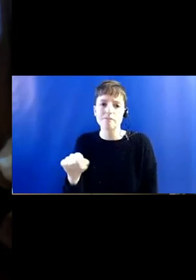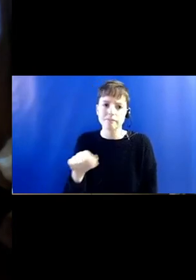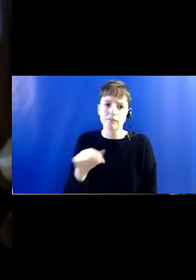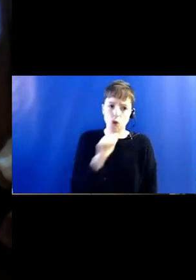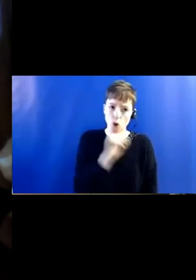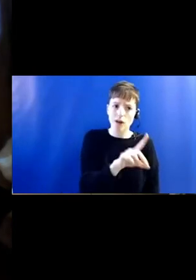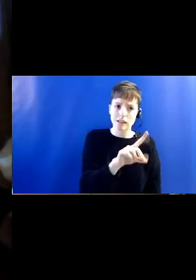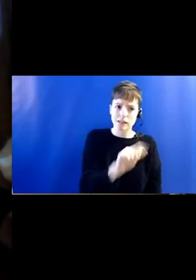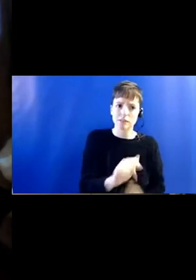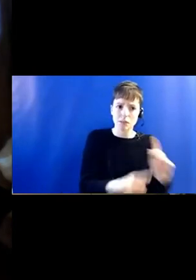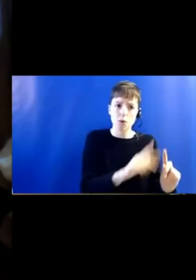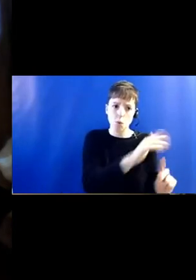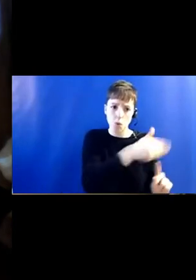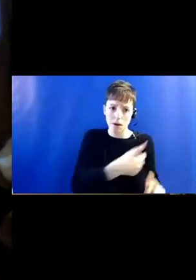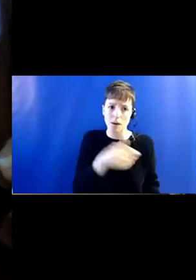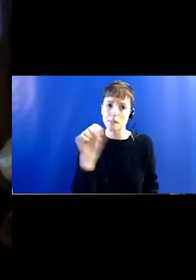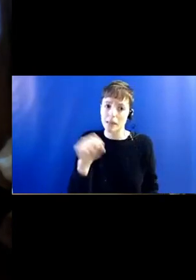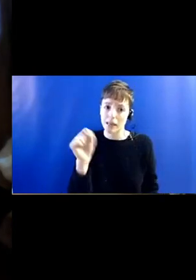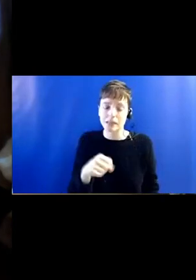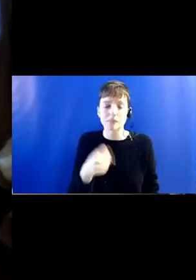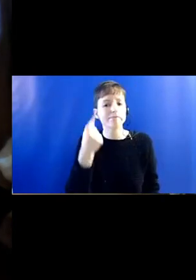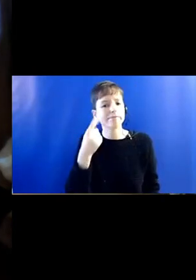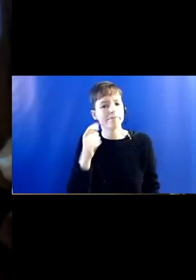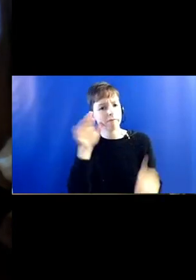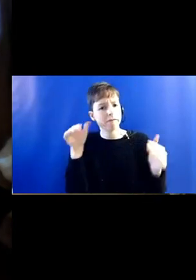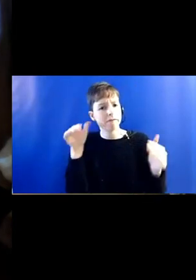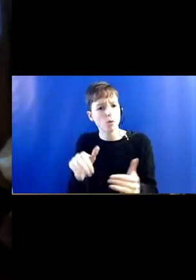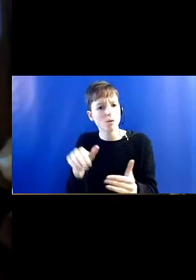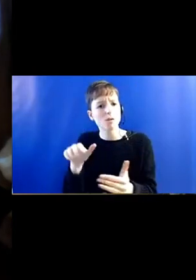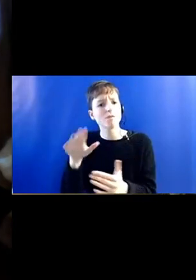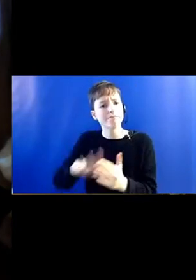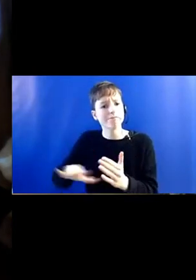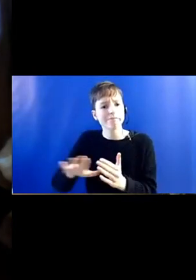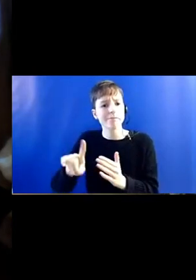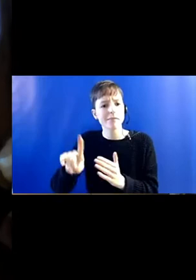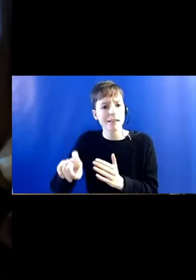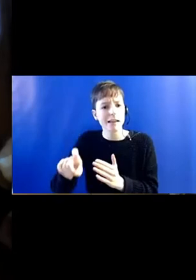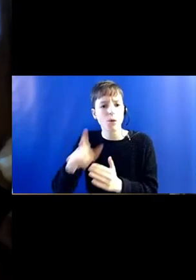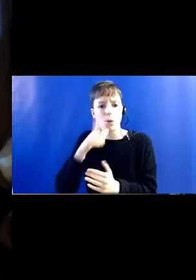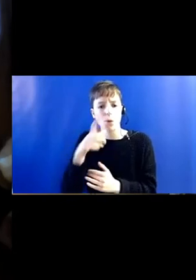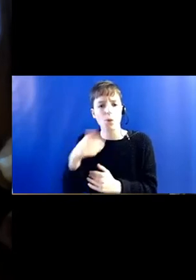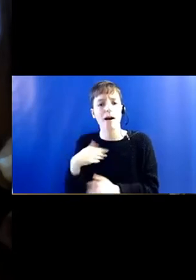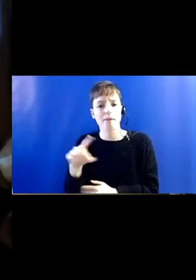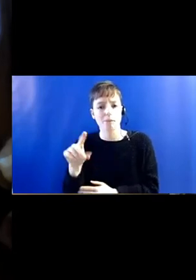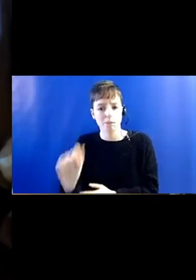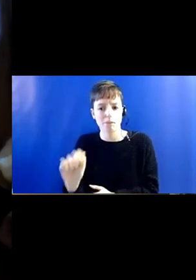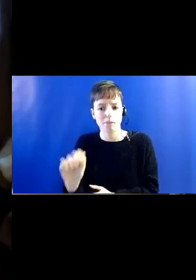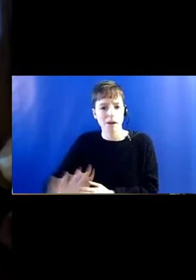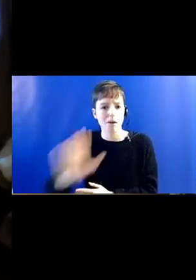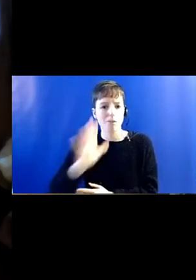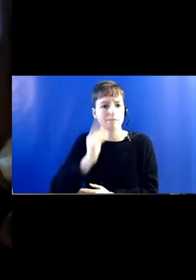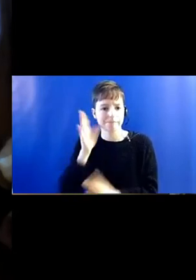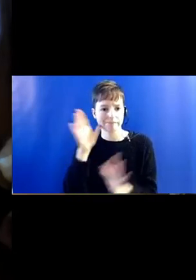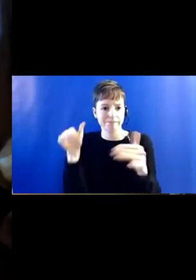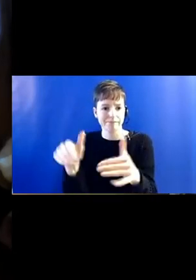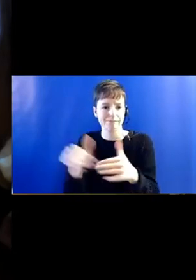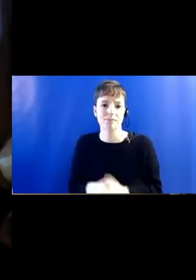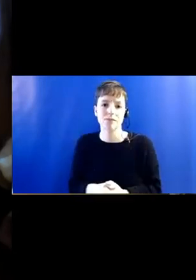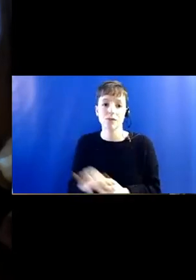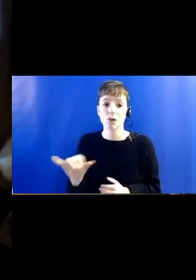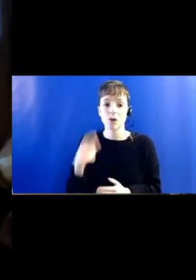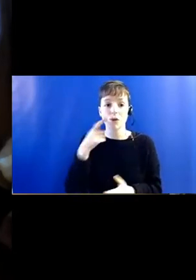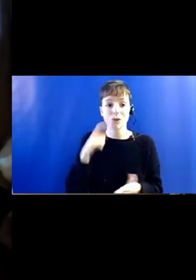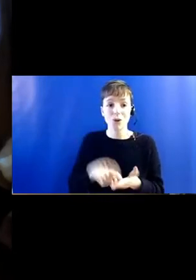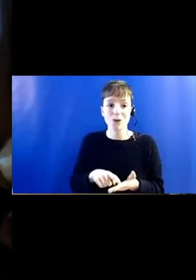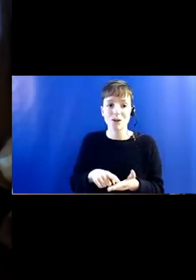workshop will center disabled people's needs and experiences. You'll notice that we are also using what's called identity